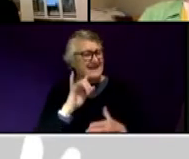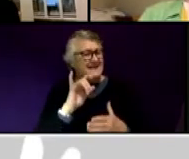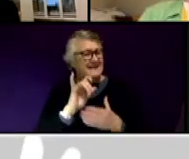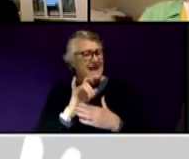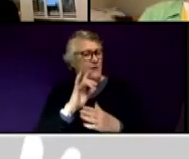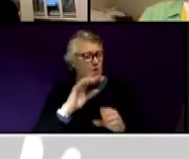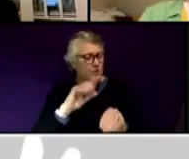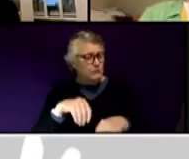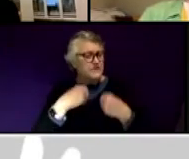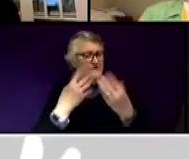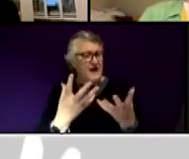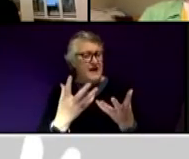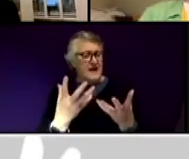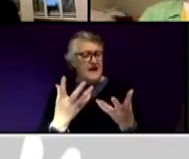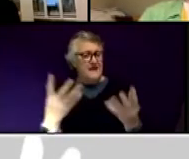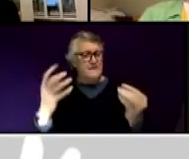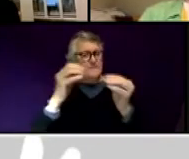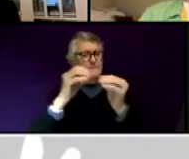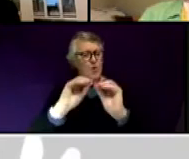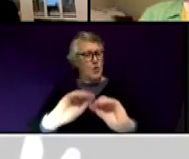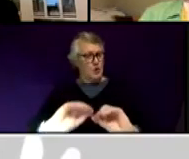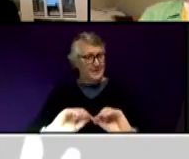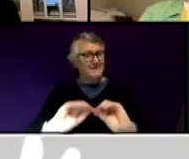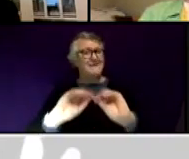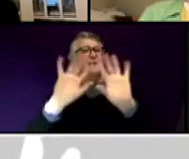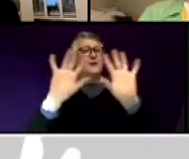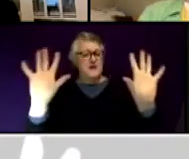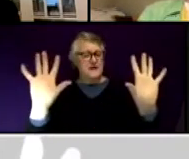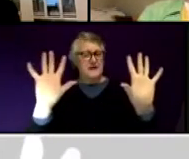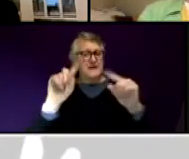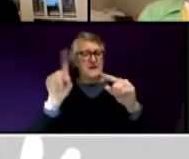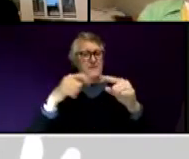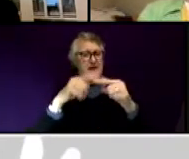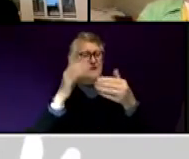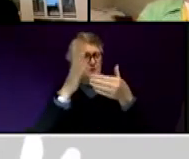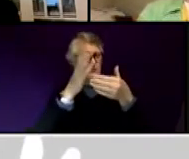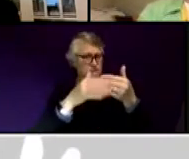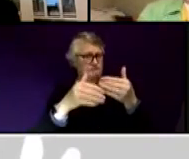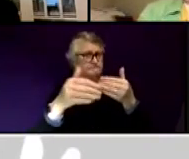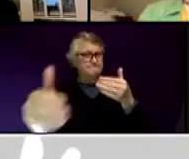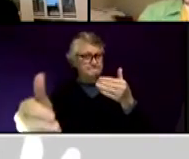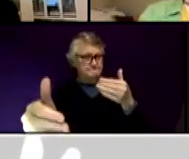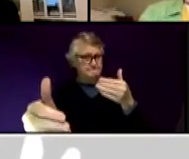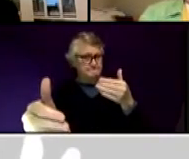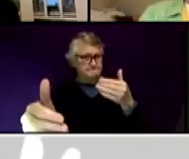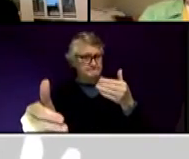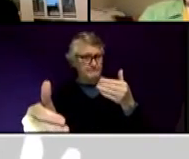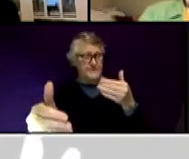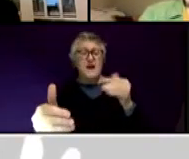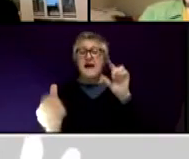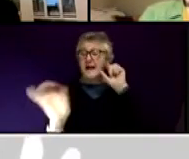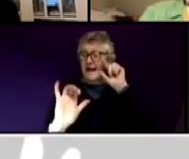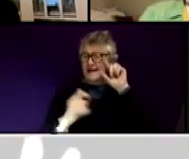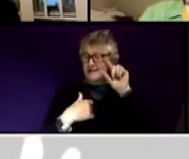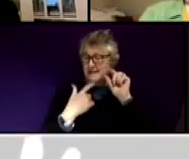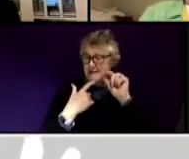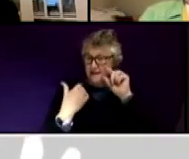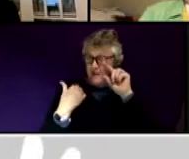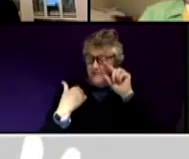more clarity on where we're going. And as I said earlier, and I'm going to appeal to Jared or to